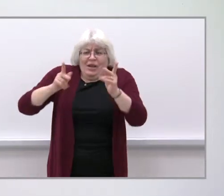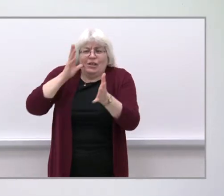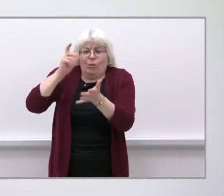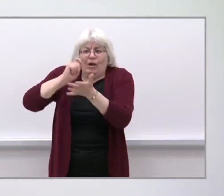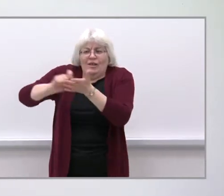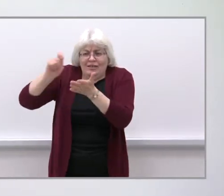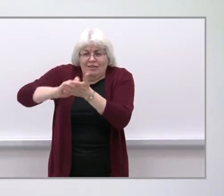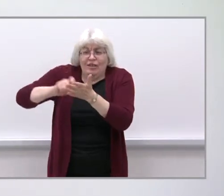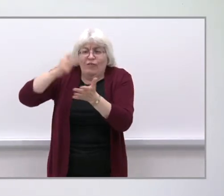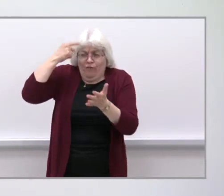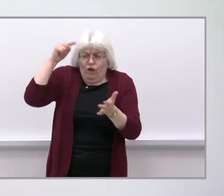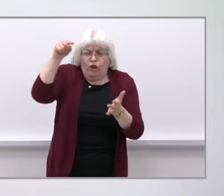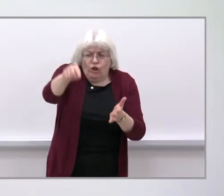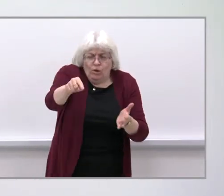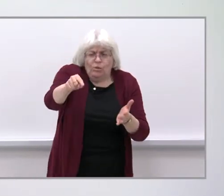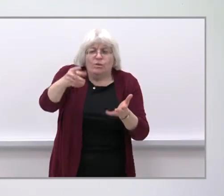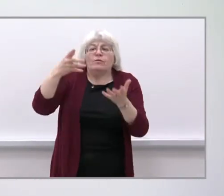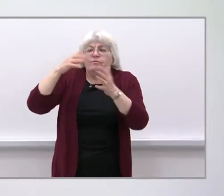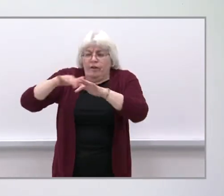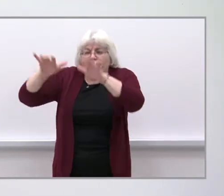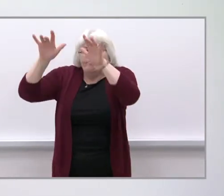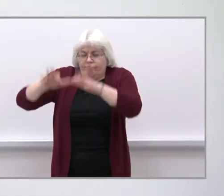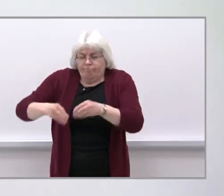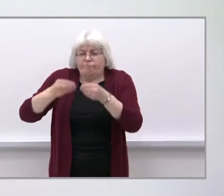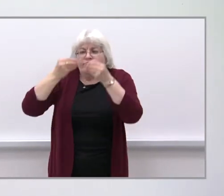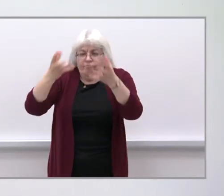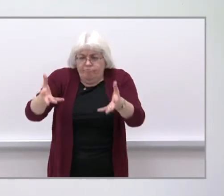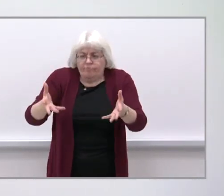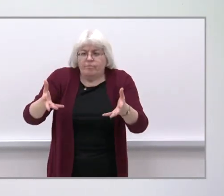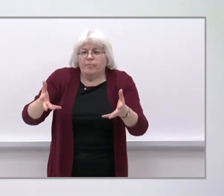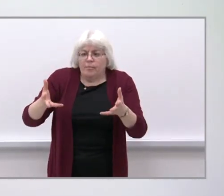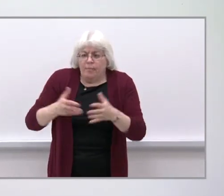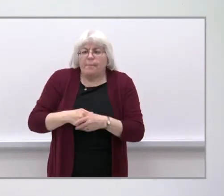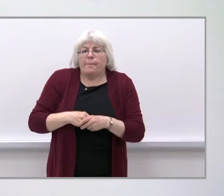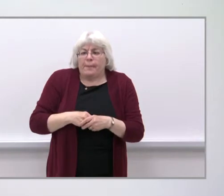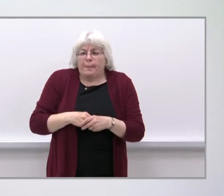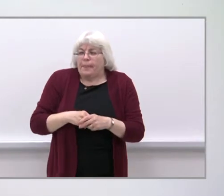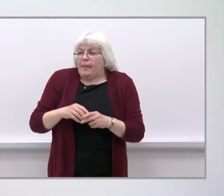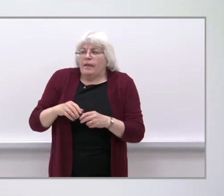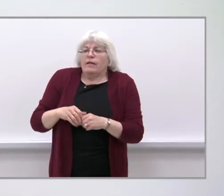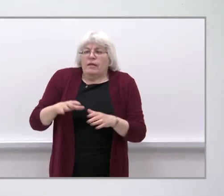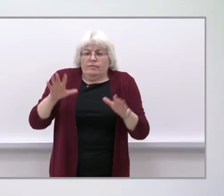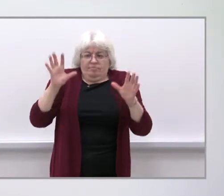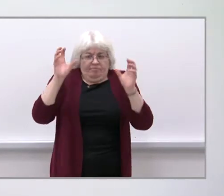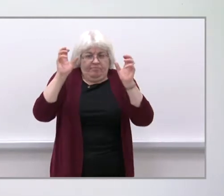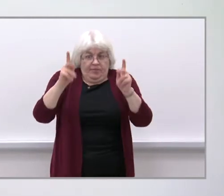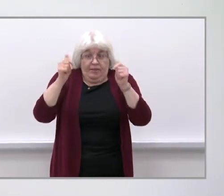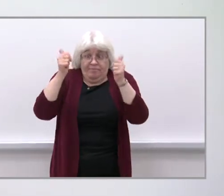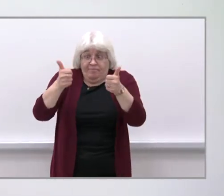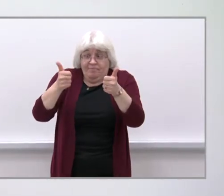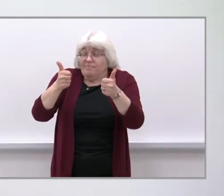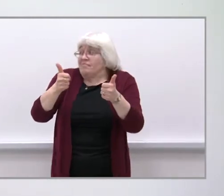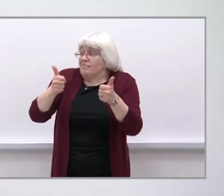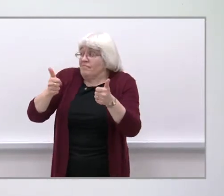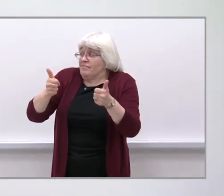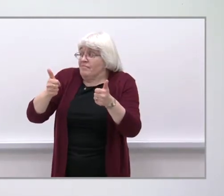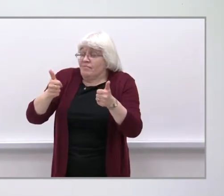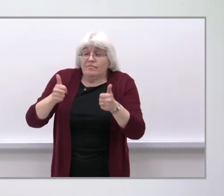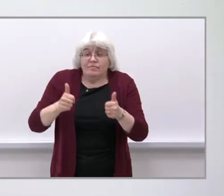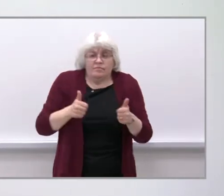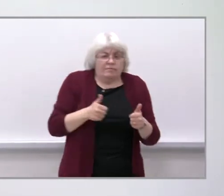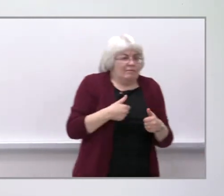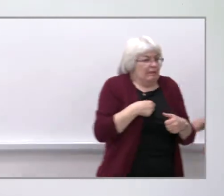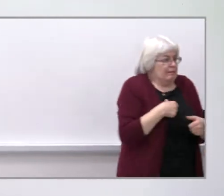can answer the questions on their own and hand it in. I think that would be important if we could do. Well, I'm hoping some-